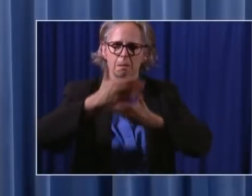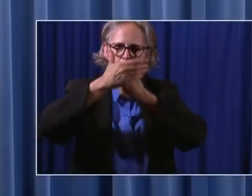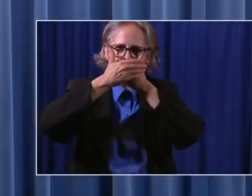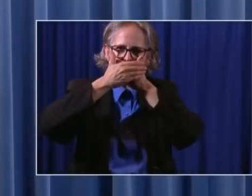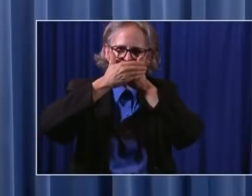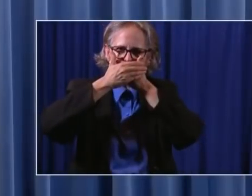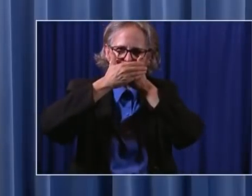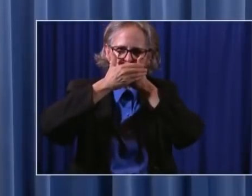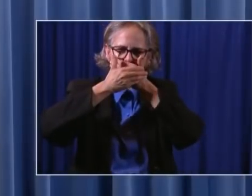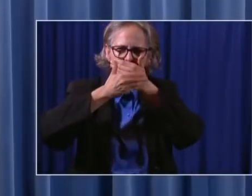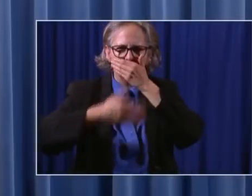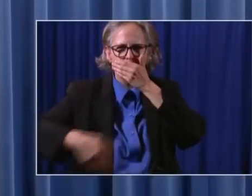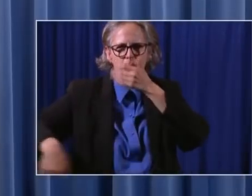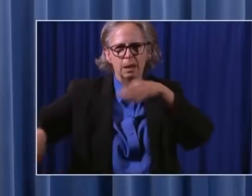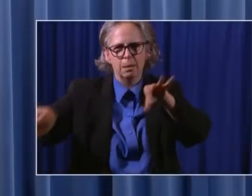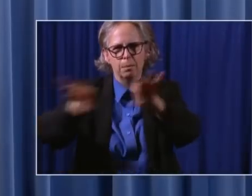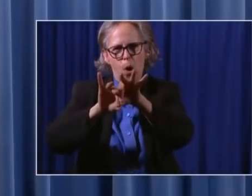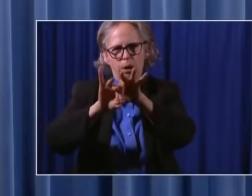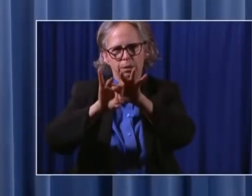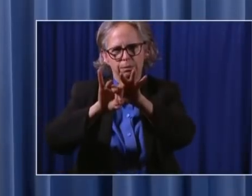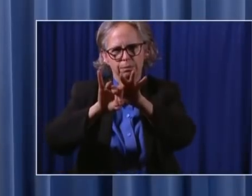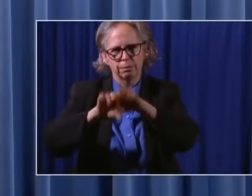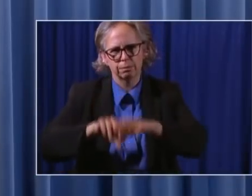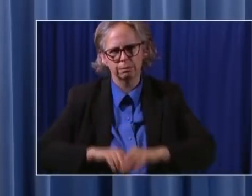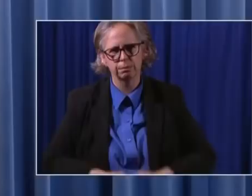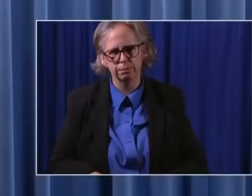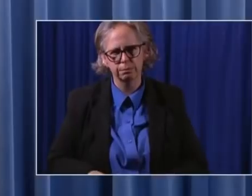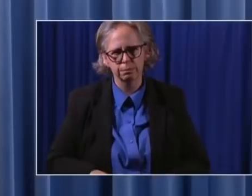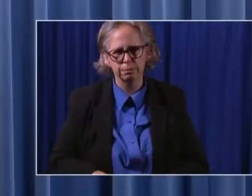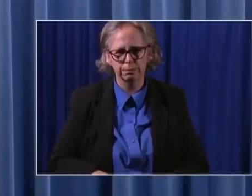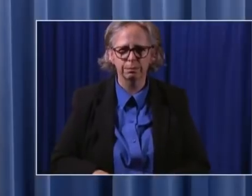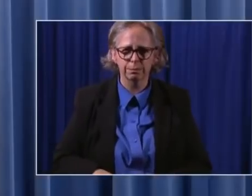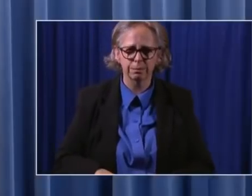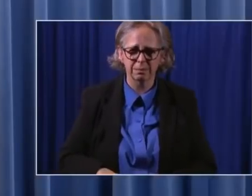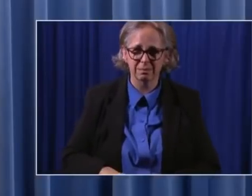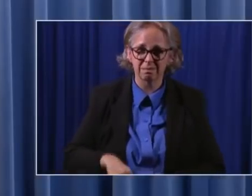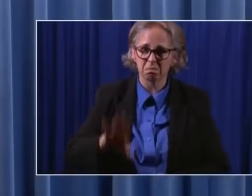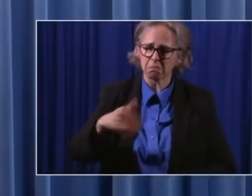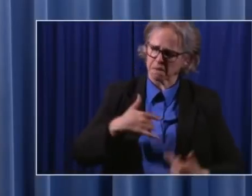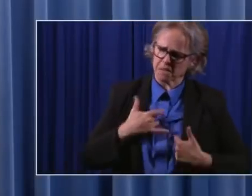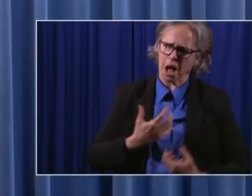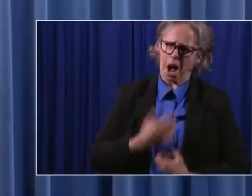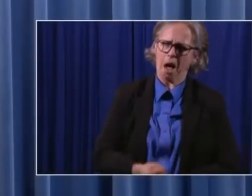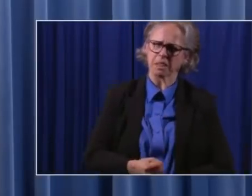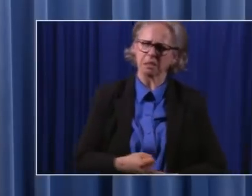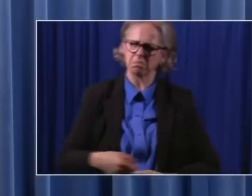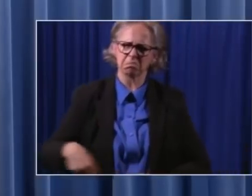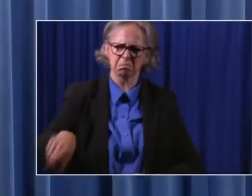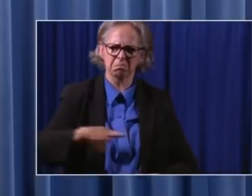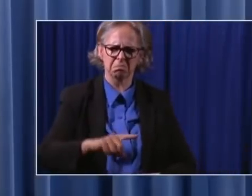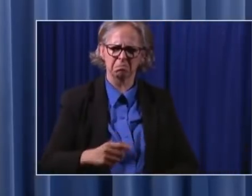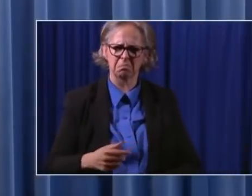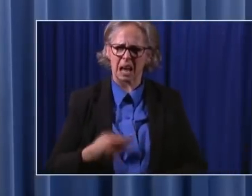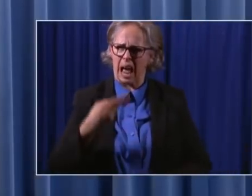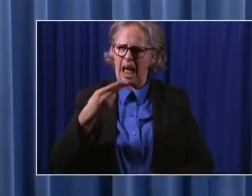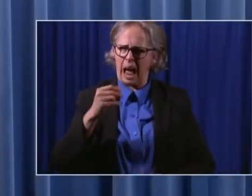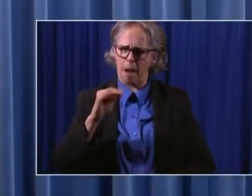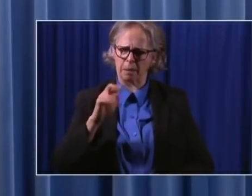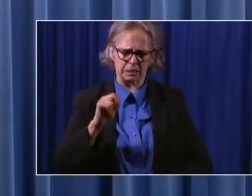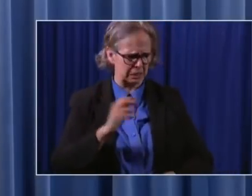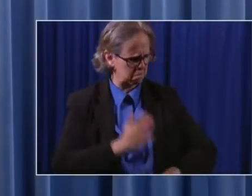am cautiously optimistic what we've seen, particularly out of Hamilton County, that is